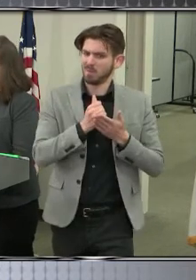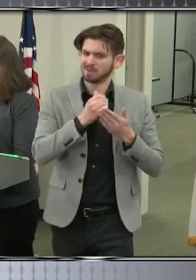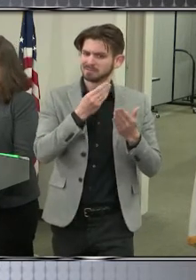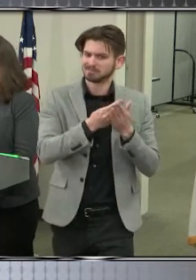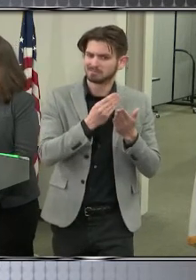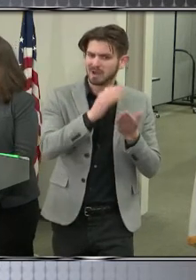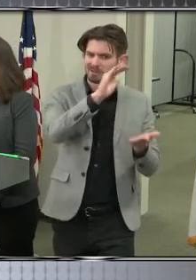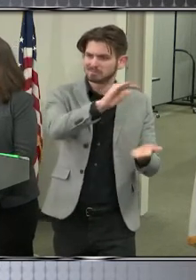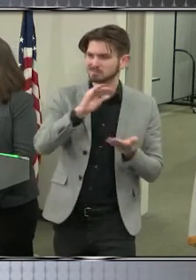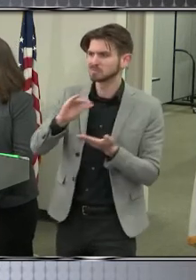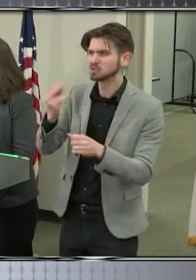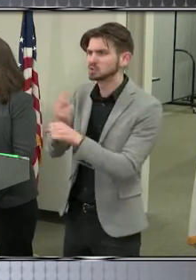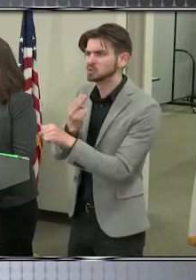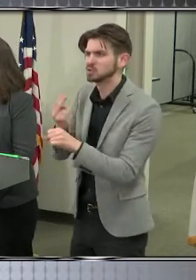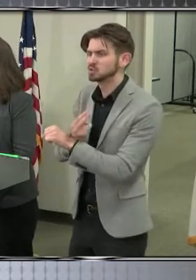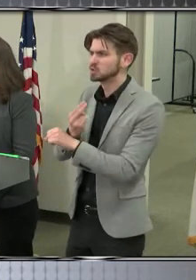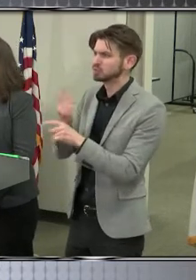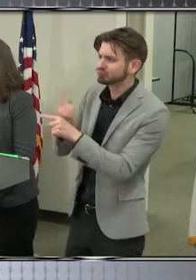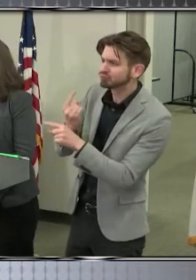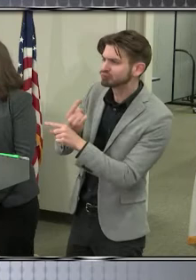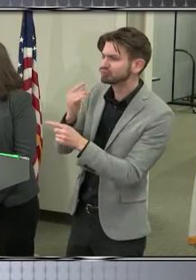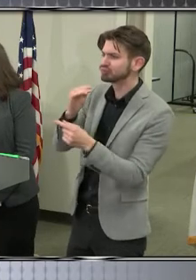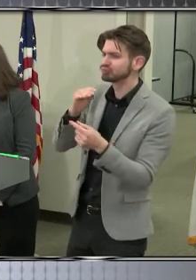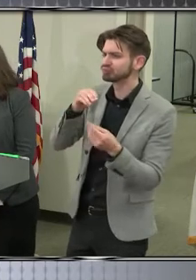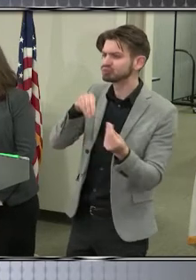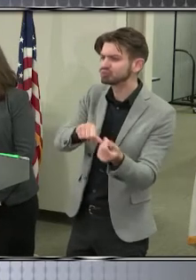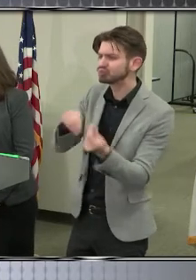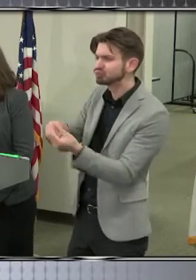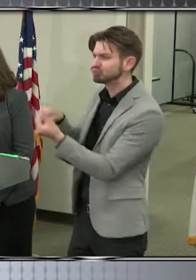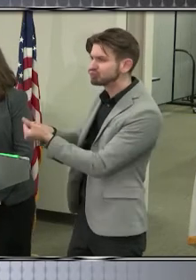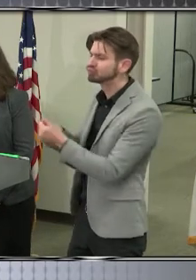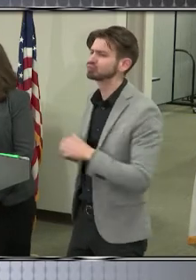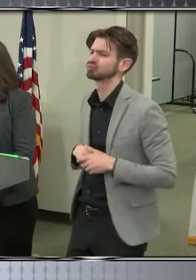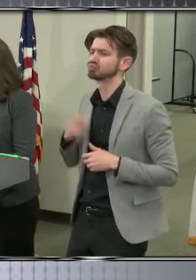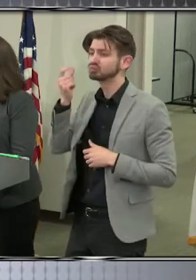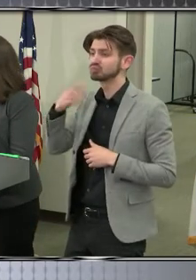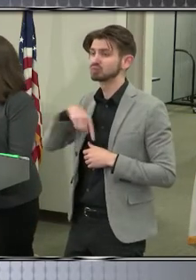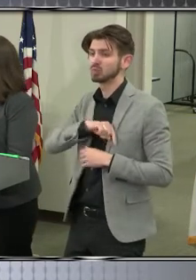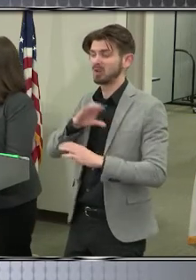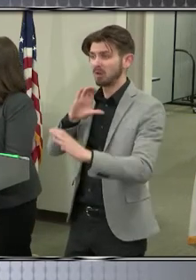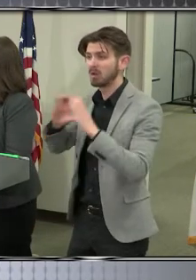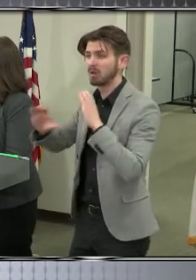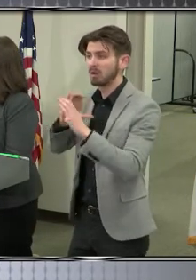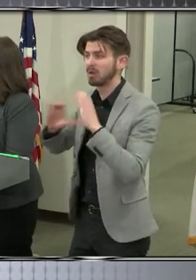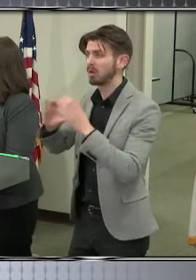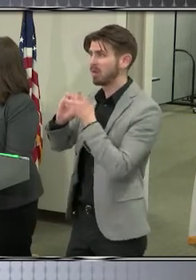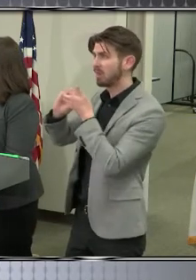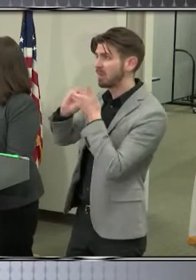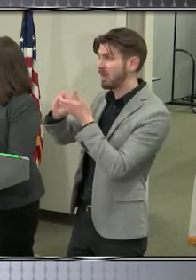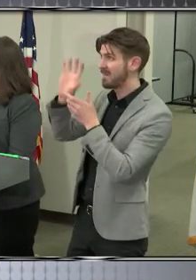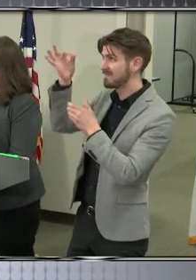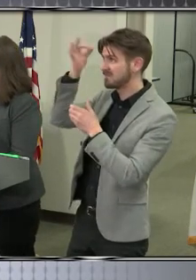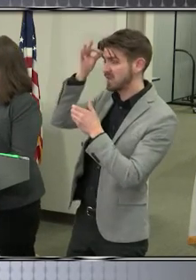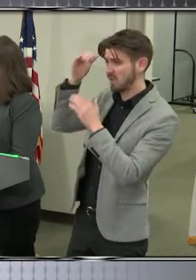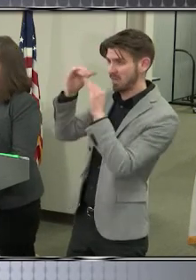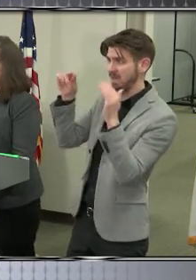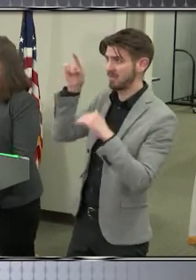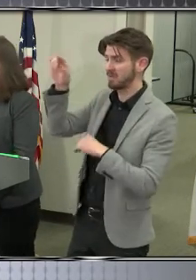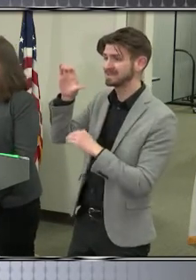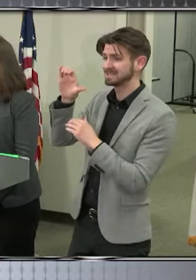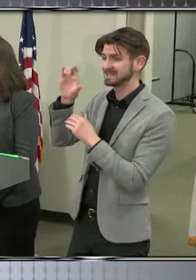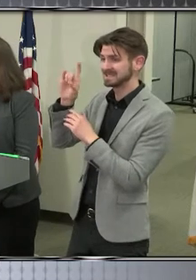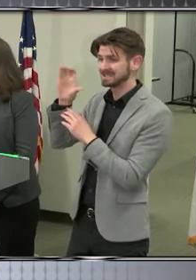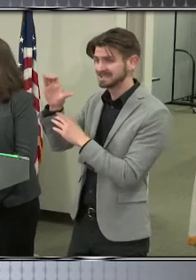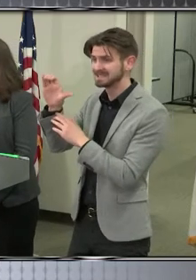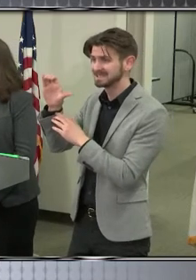public information and planning efforts. We are in constant communication with our partners at the federal level, at CDC,